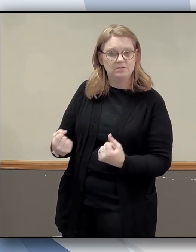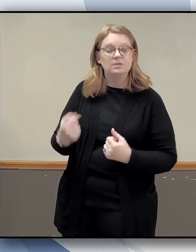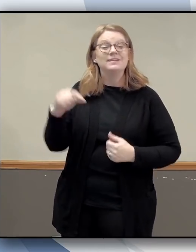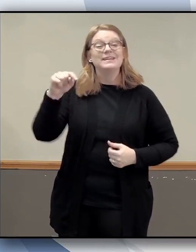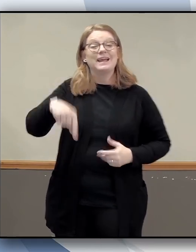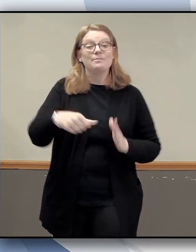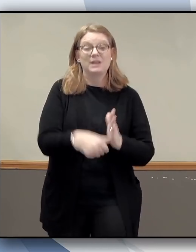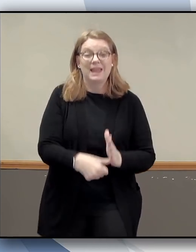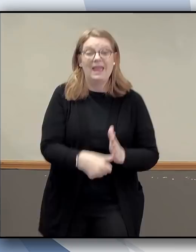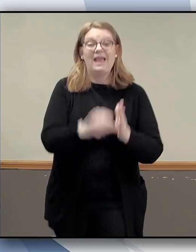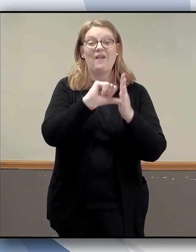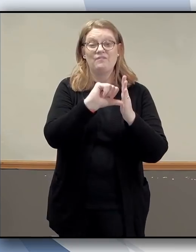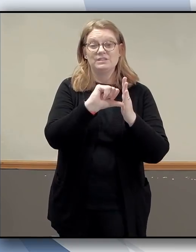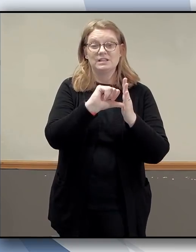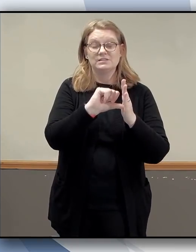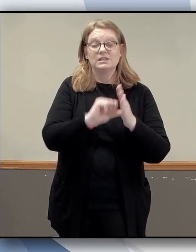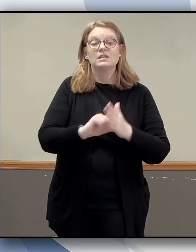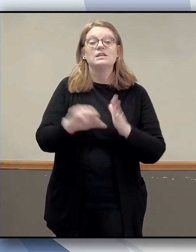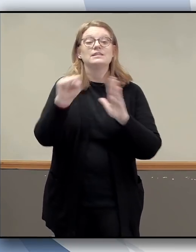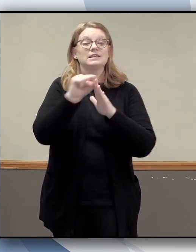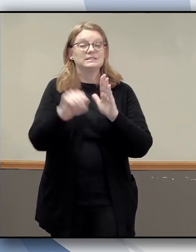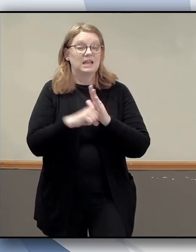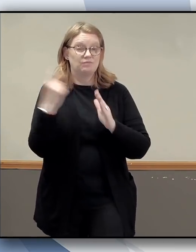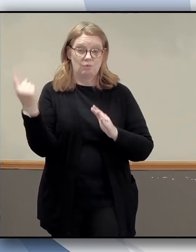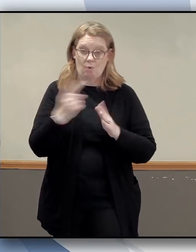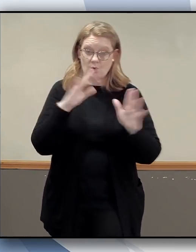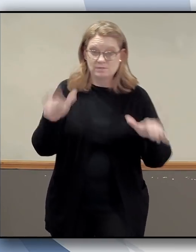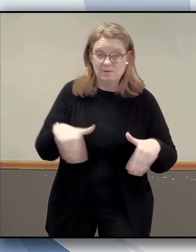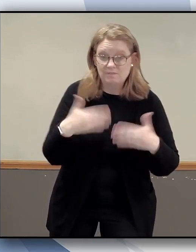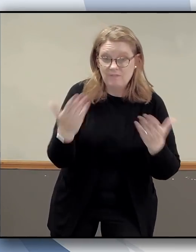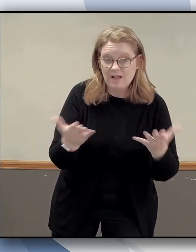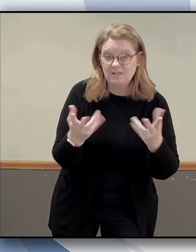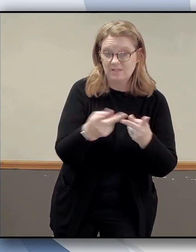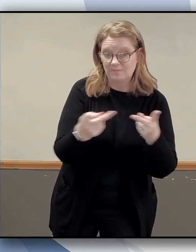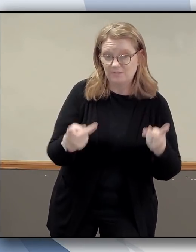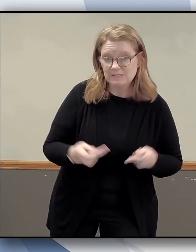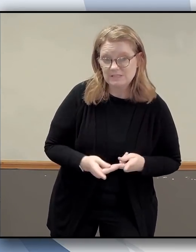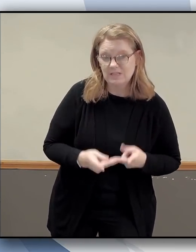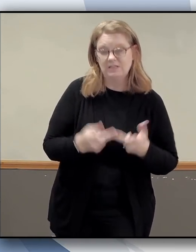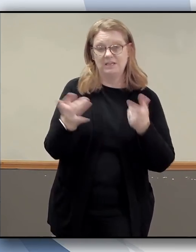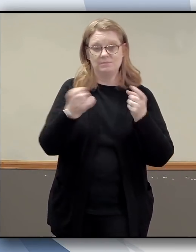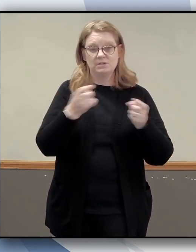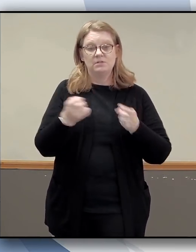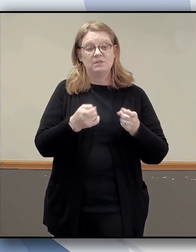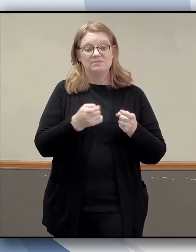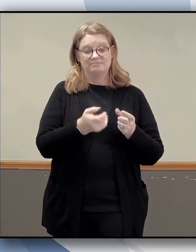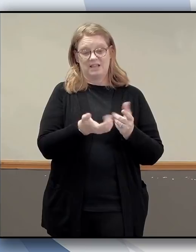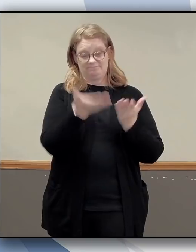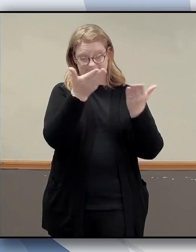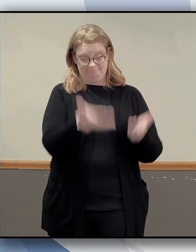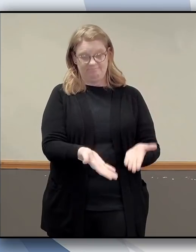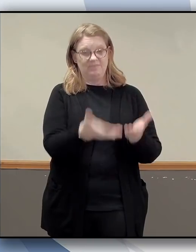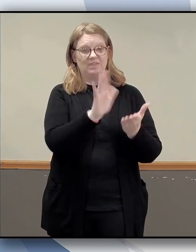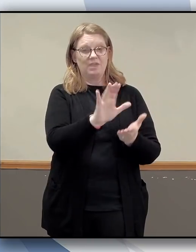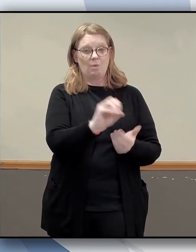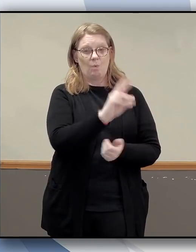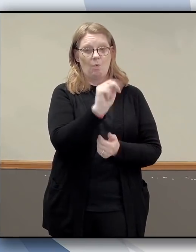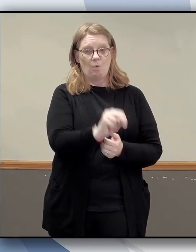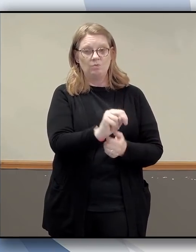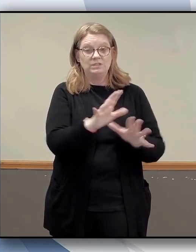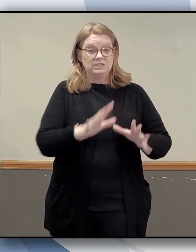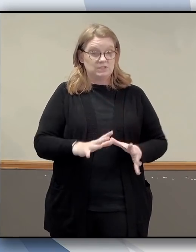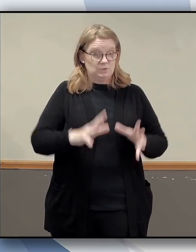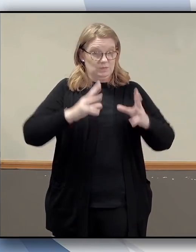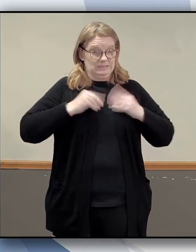always given the facility administration the autonomy and discretion to adopt more